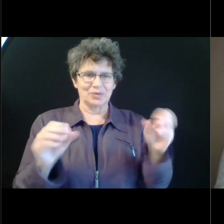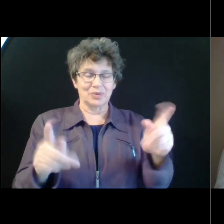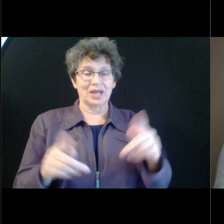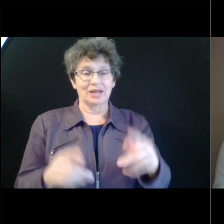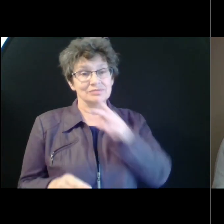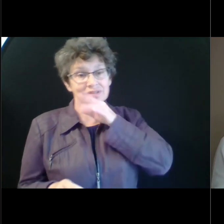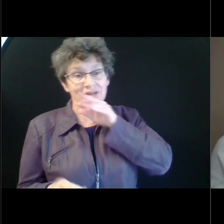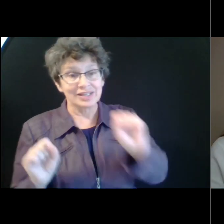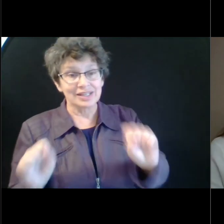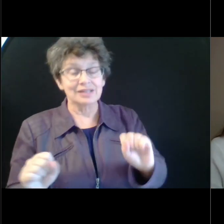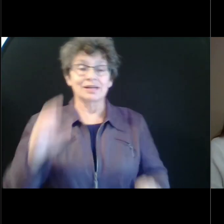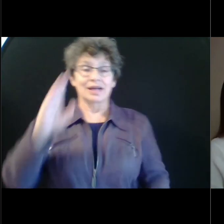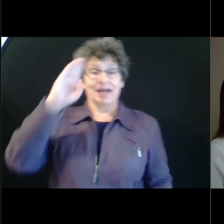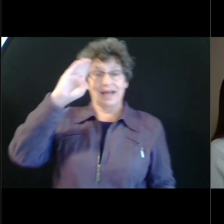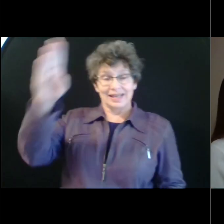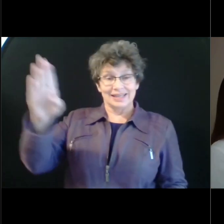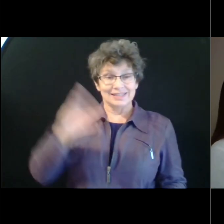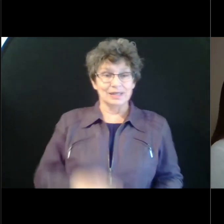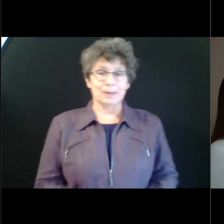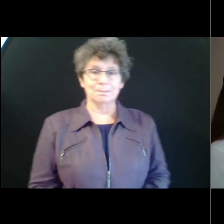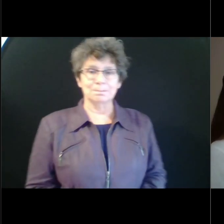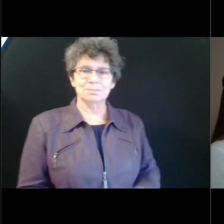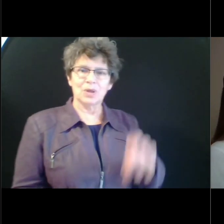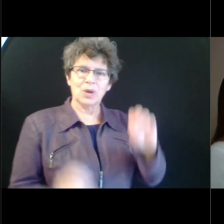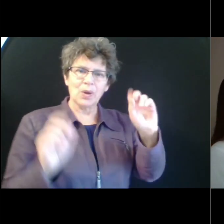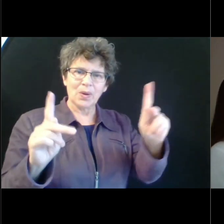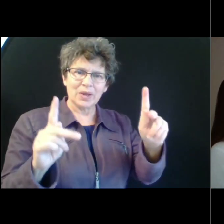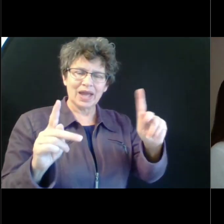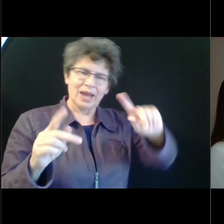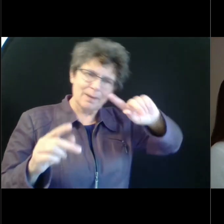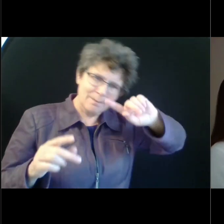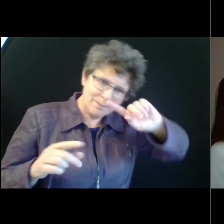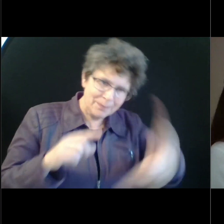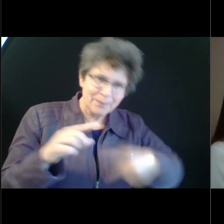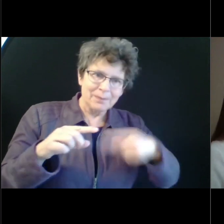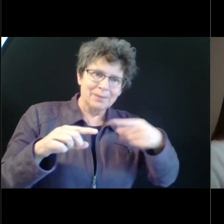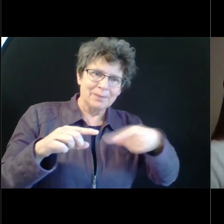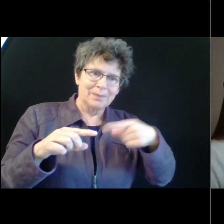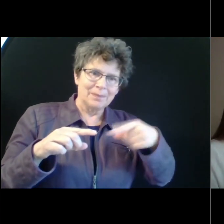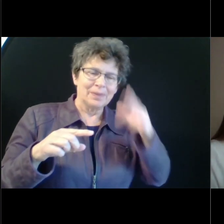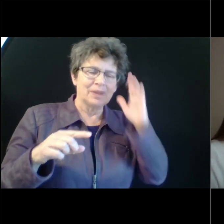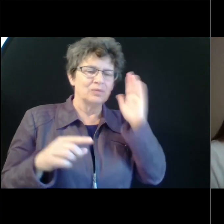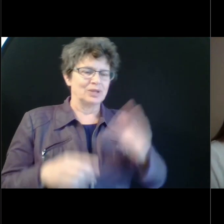Hi. Hi. Okay, I'm gonna give it a spin for you.